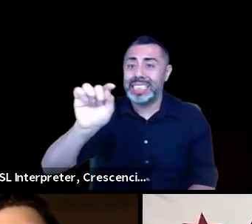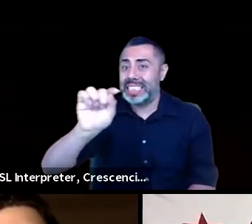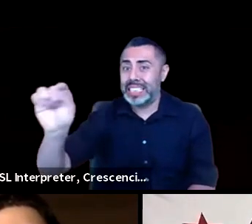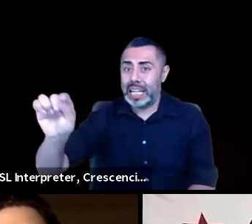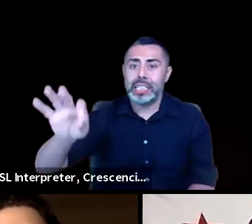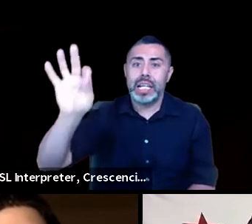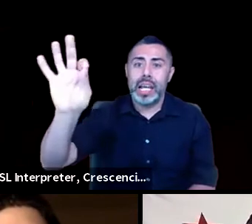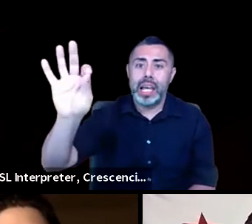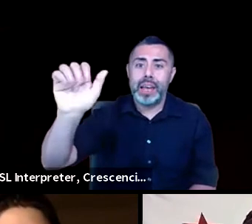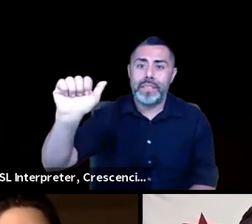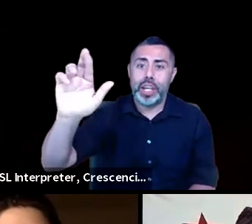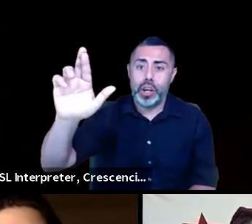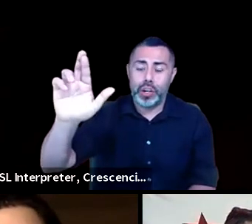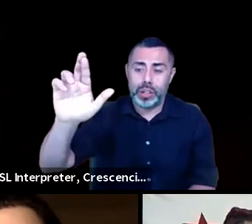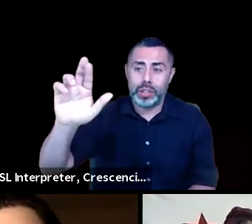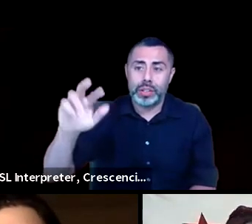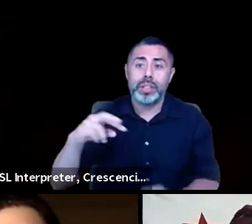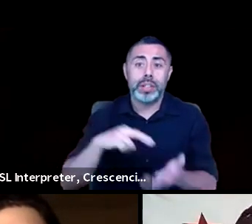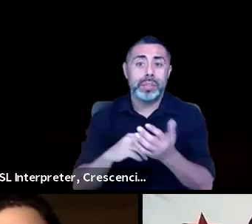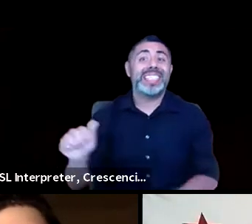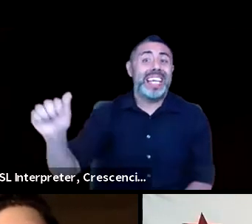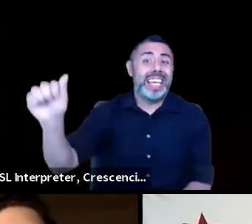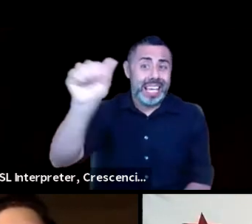@COV19-FAR, that's